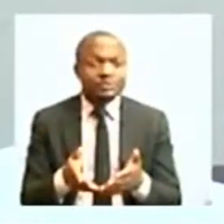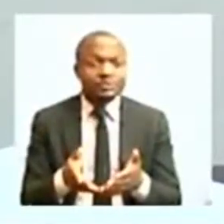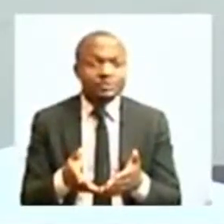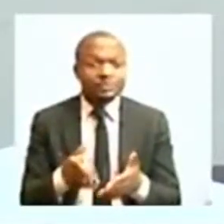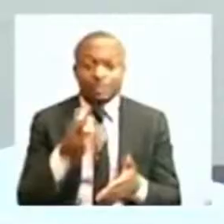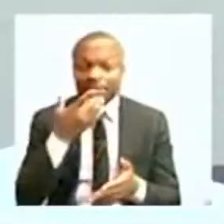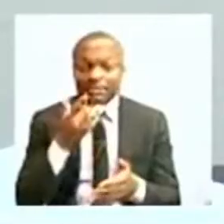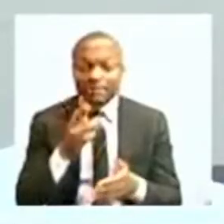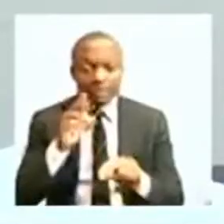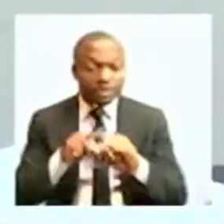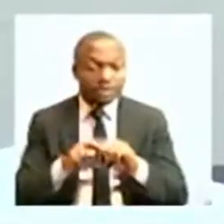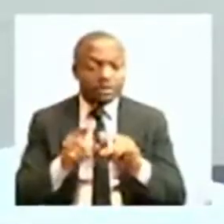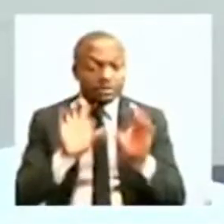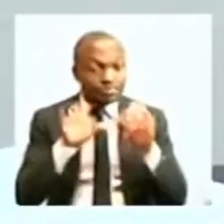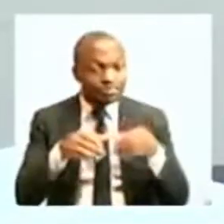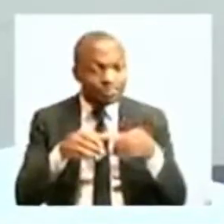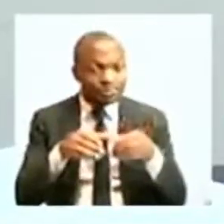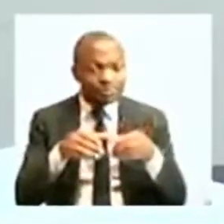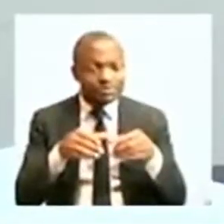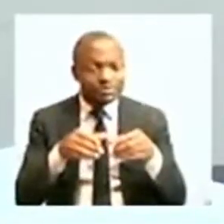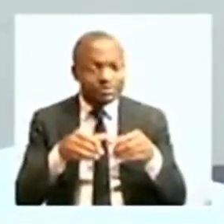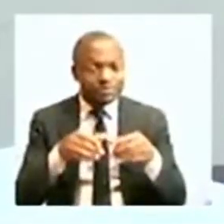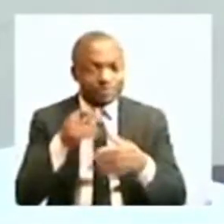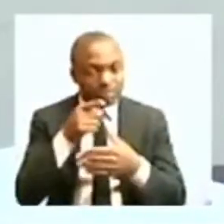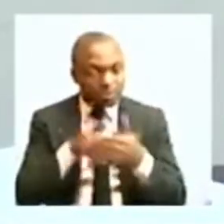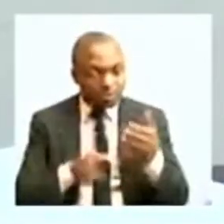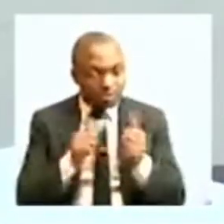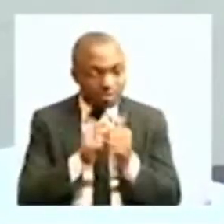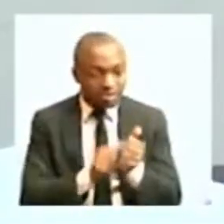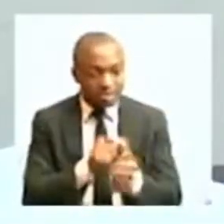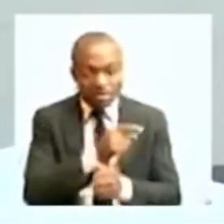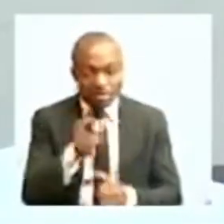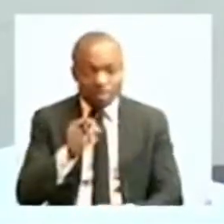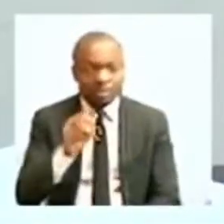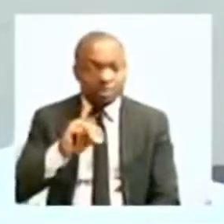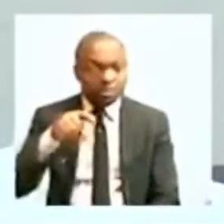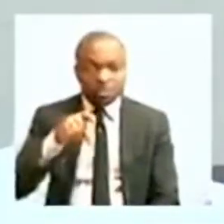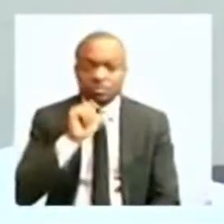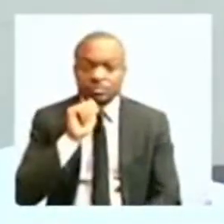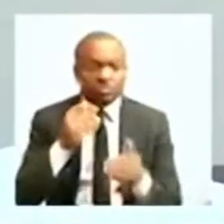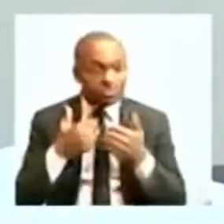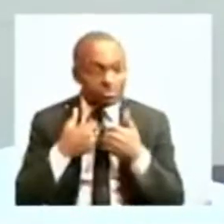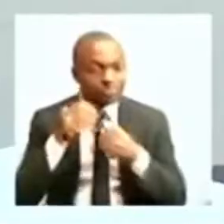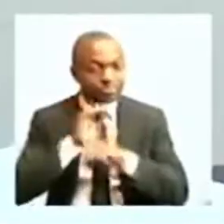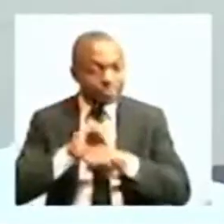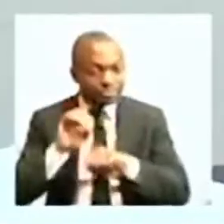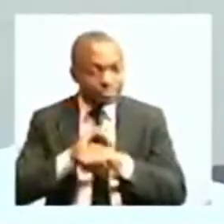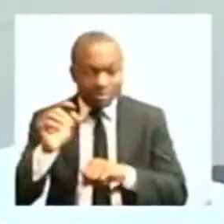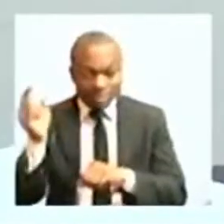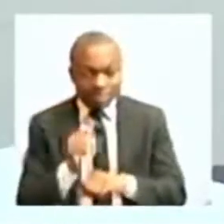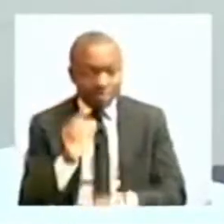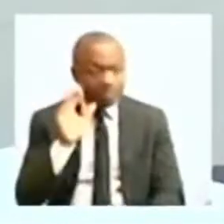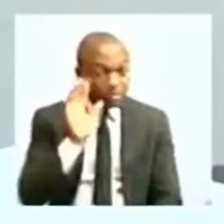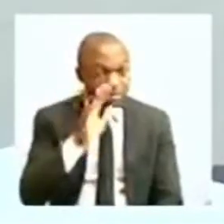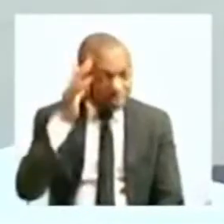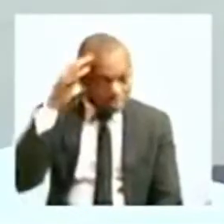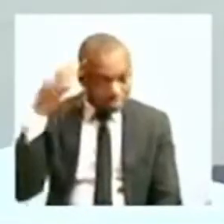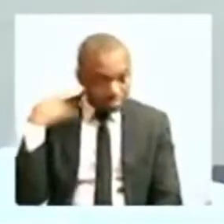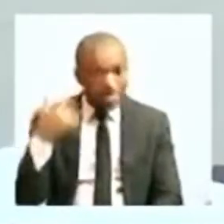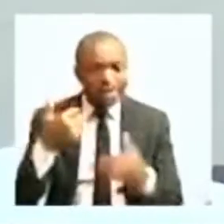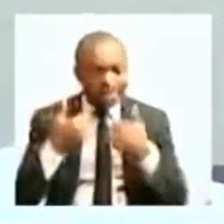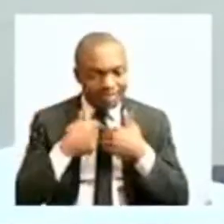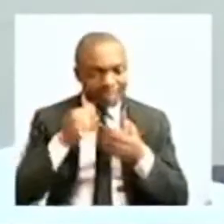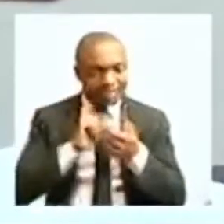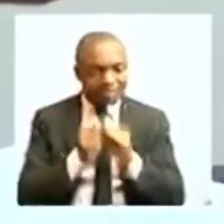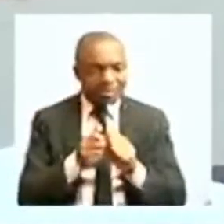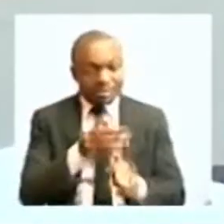this committee to breathe out. What more these members of parliament who don't have that opportunity to come to your office to say I have a